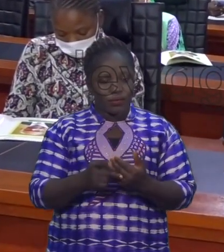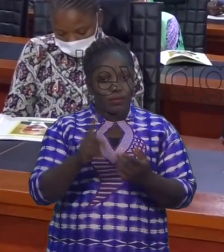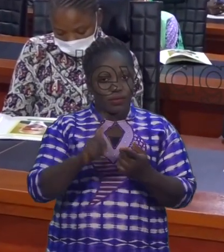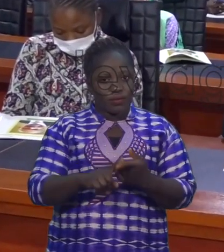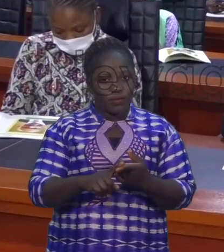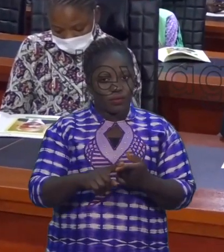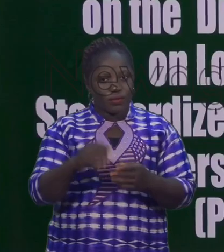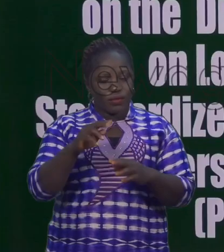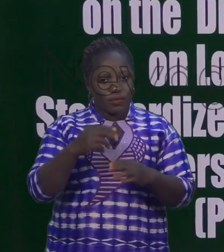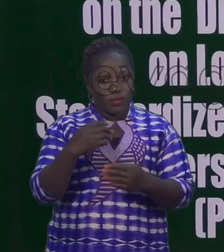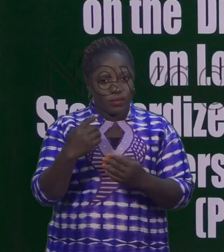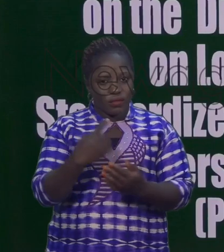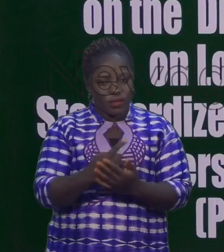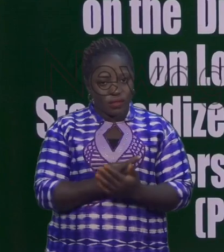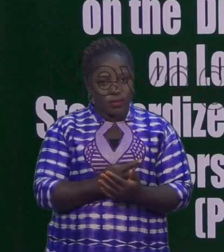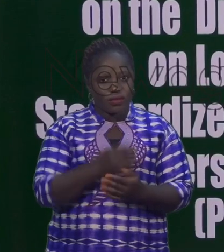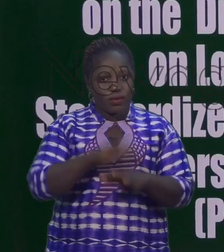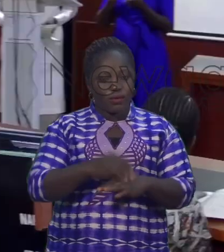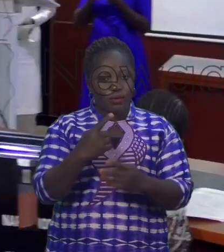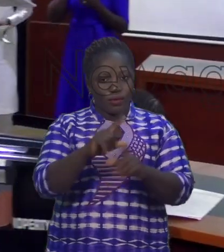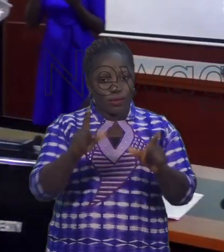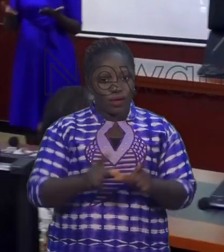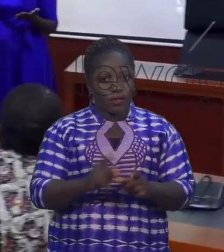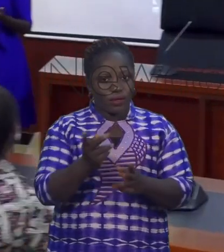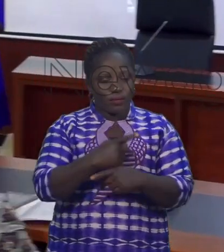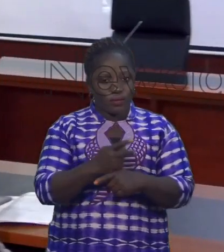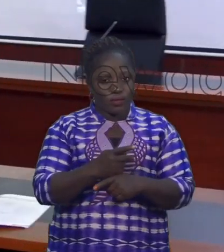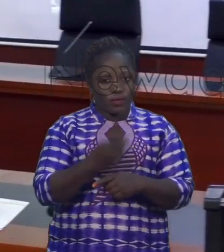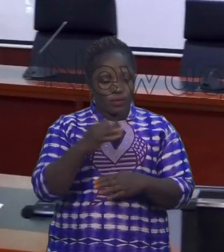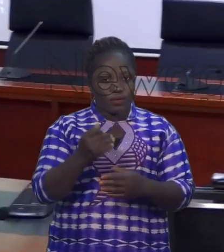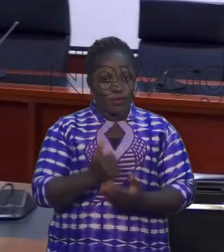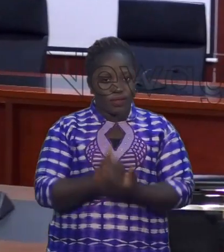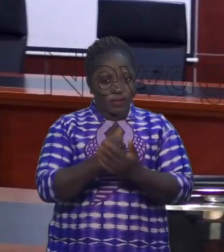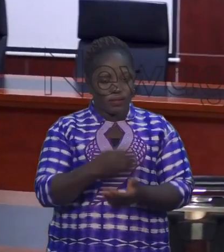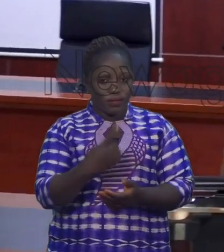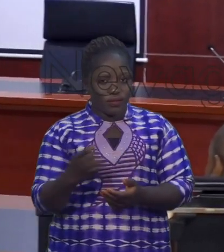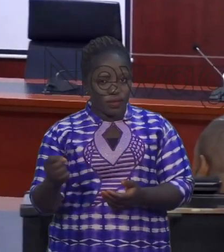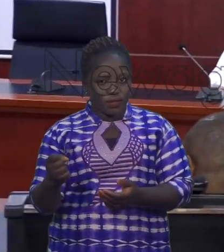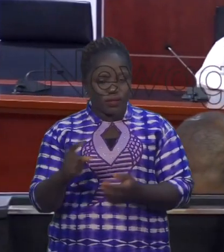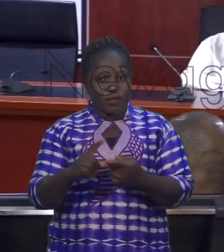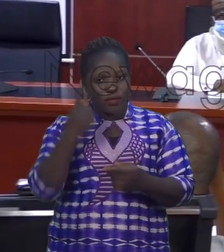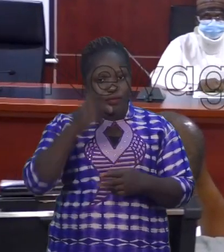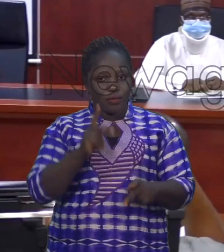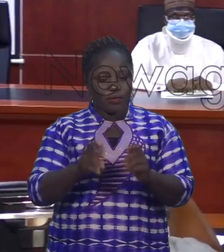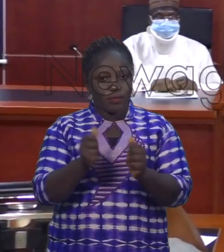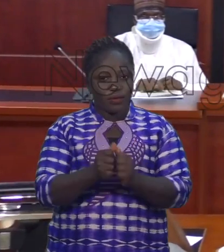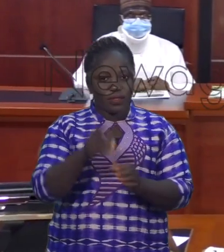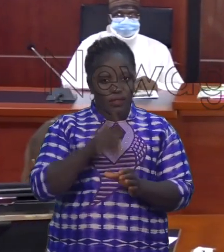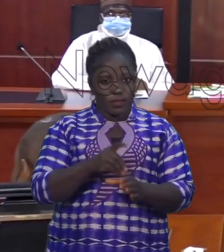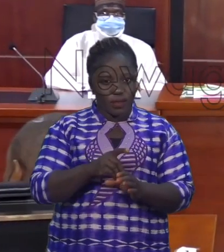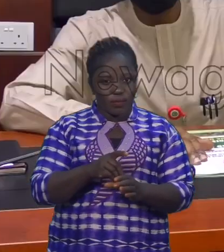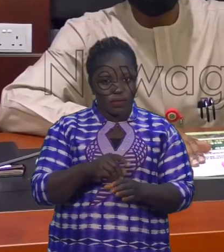to validate the draft national roadmap on local production of standardized assistive technologies for persons